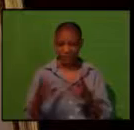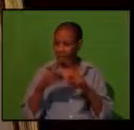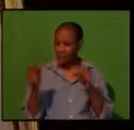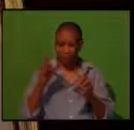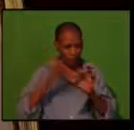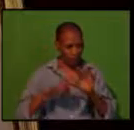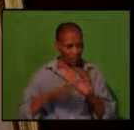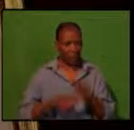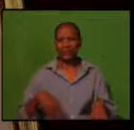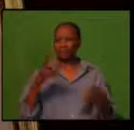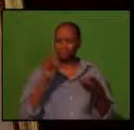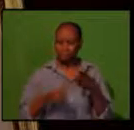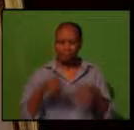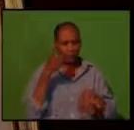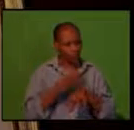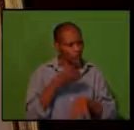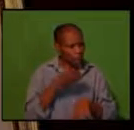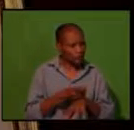a doctorate in